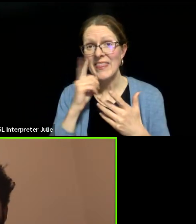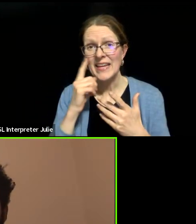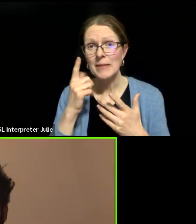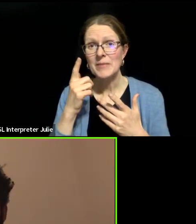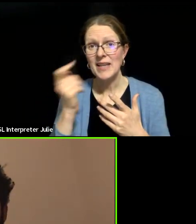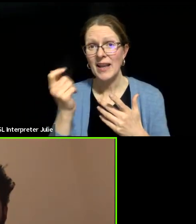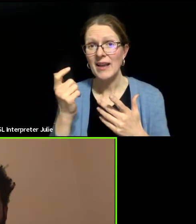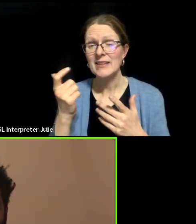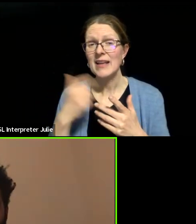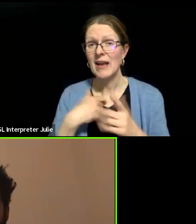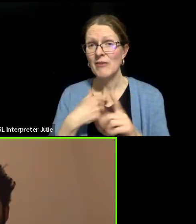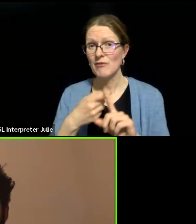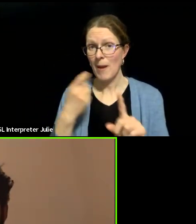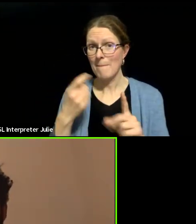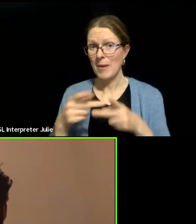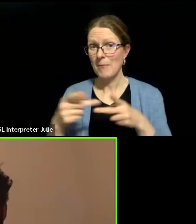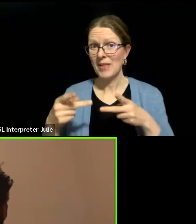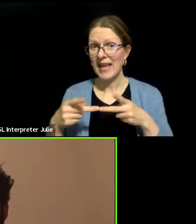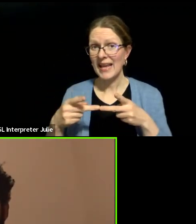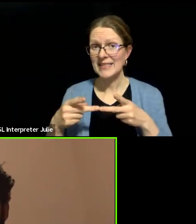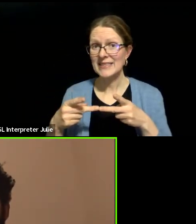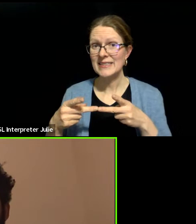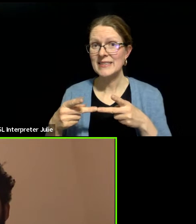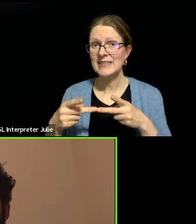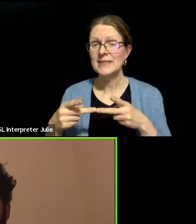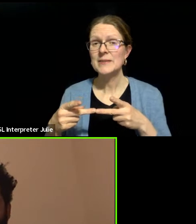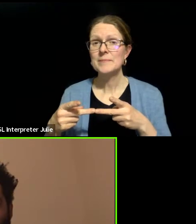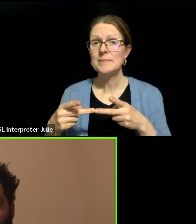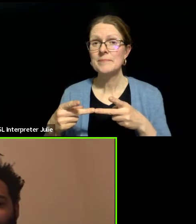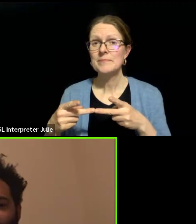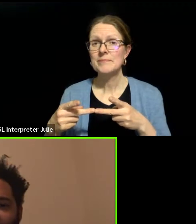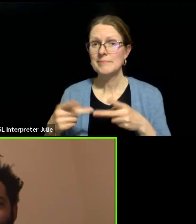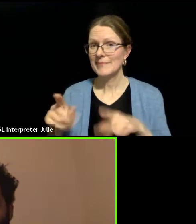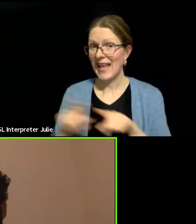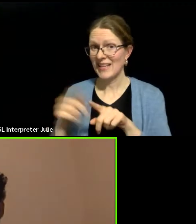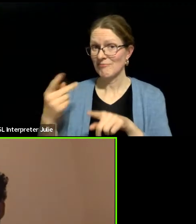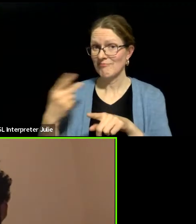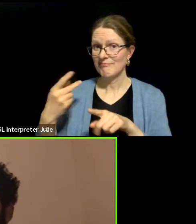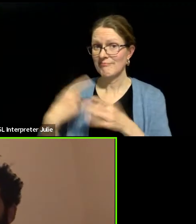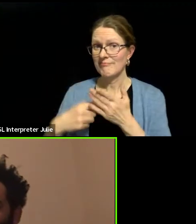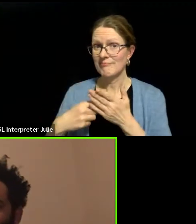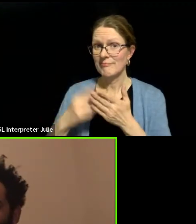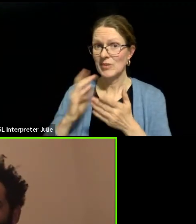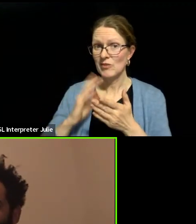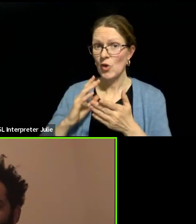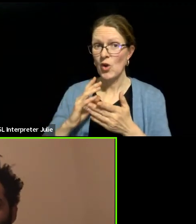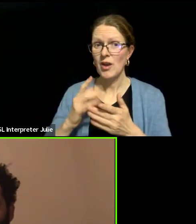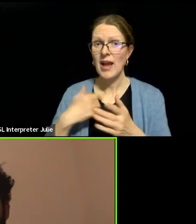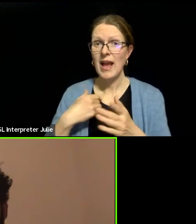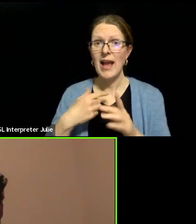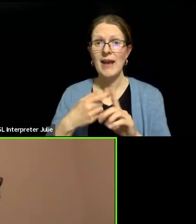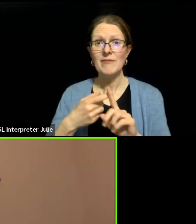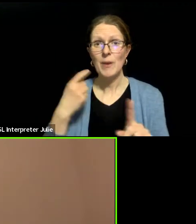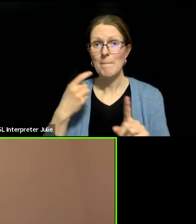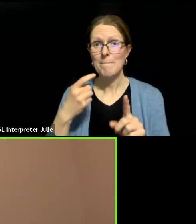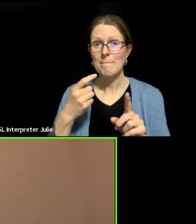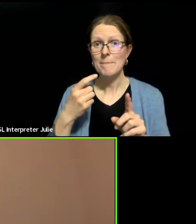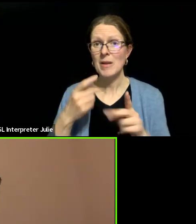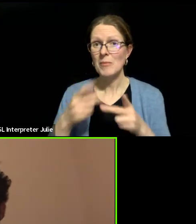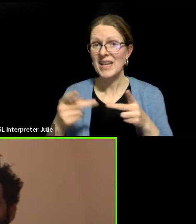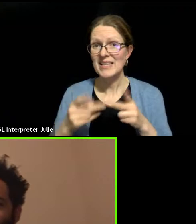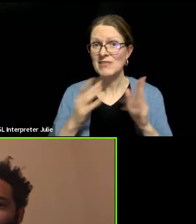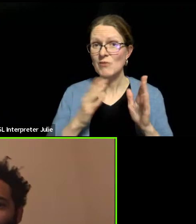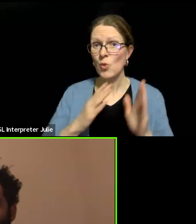of, as we've talking about before, Betsy, as we've talked about before, coming from a place of, say, order